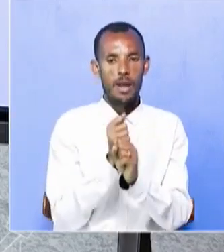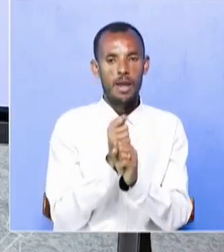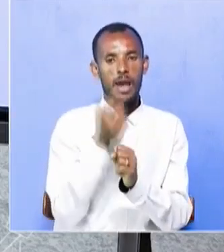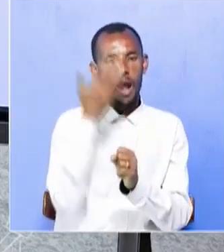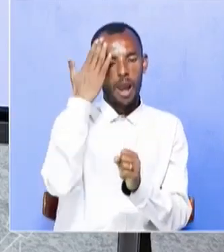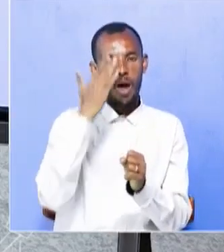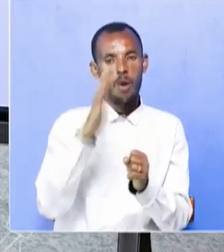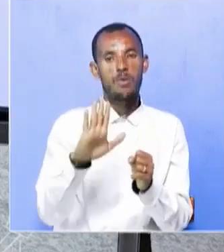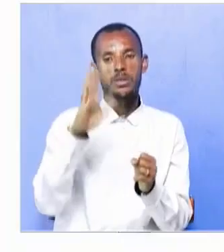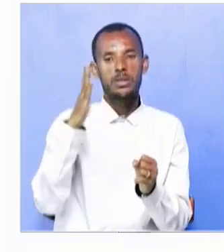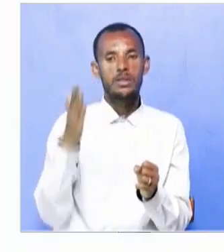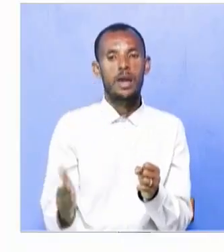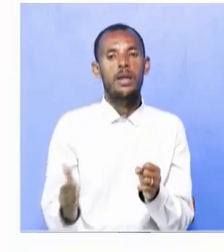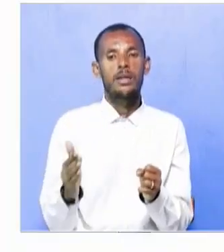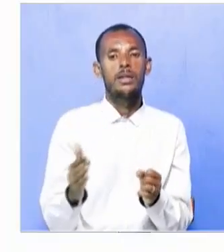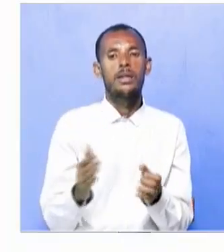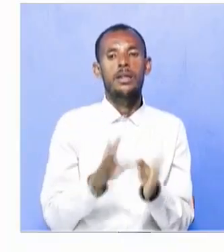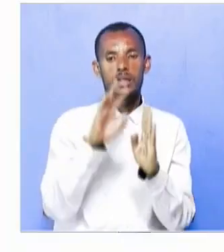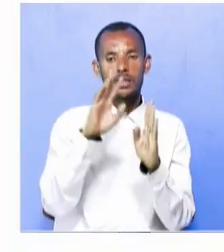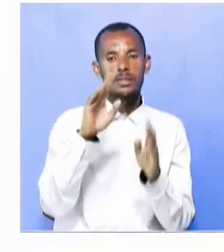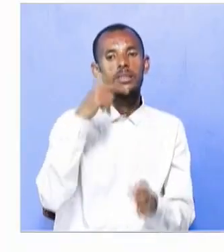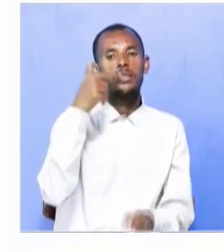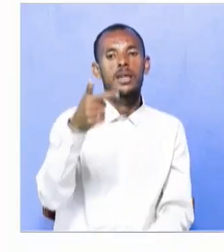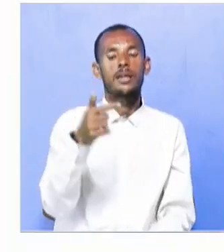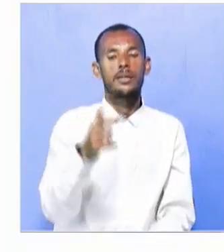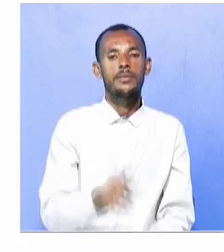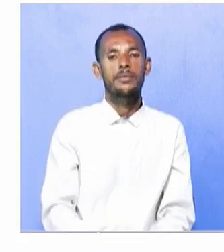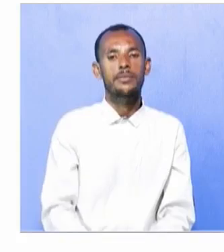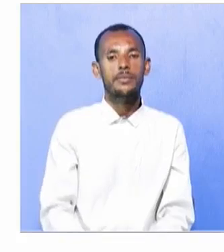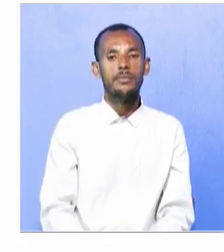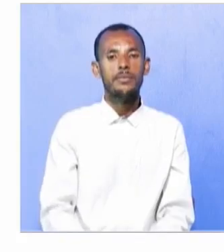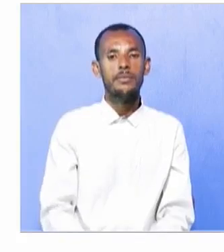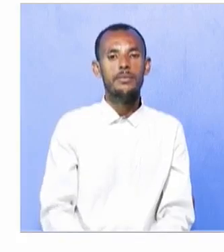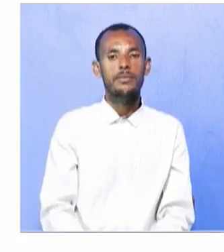sides. So let's say,